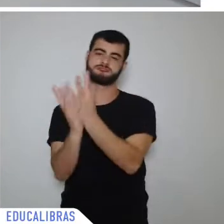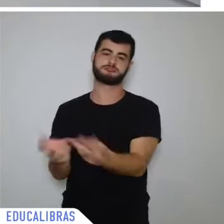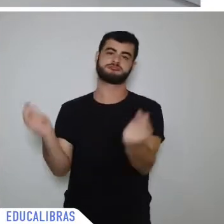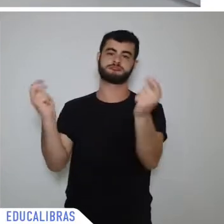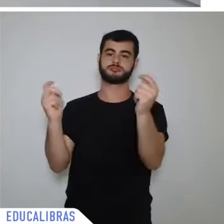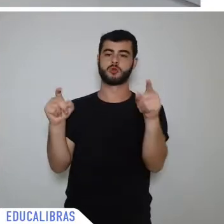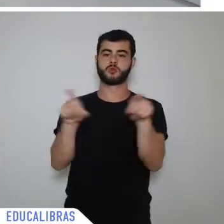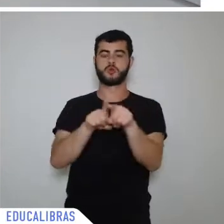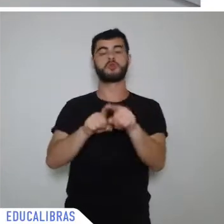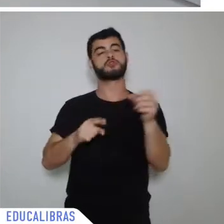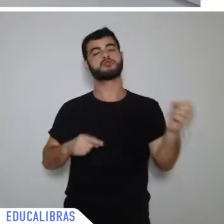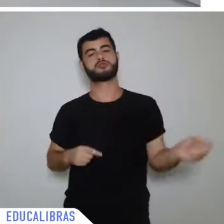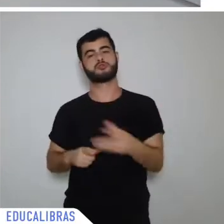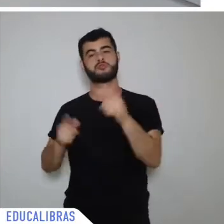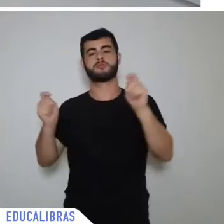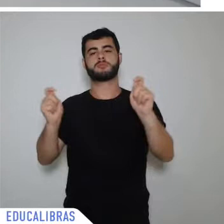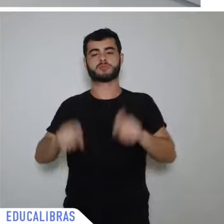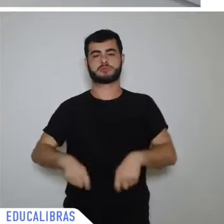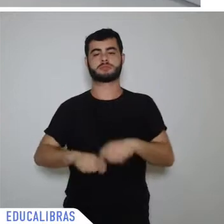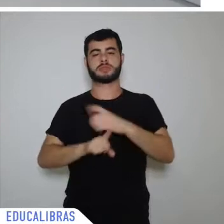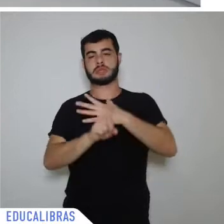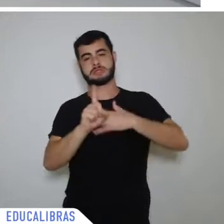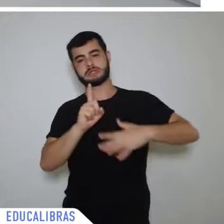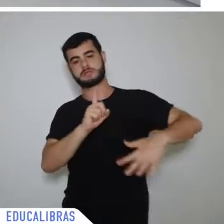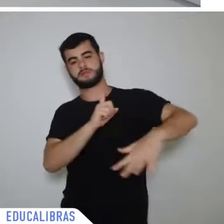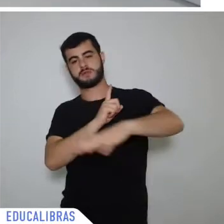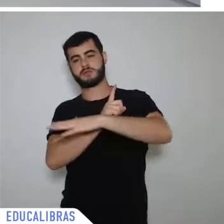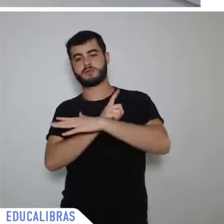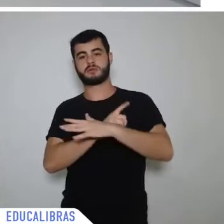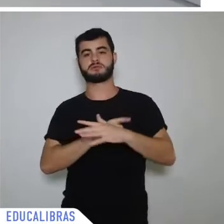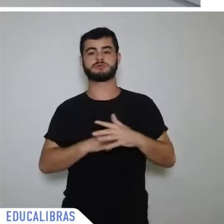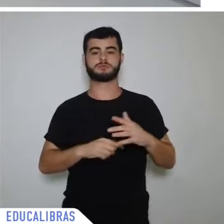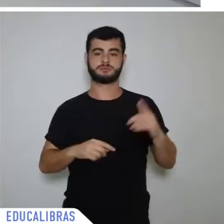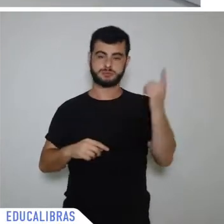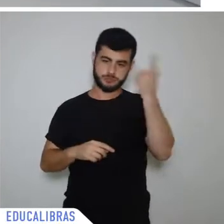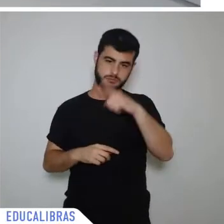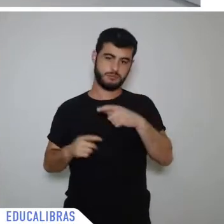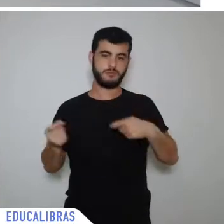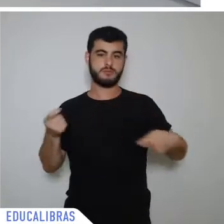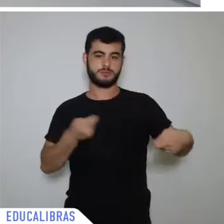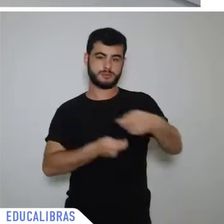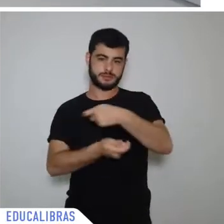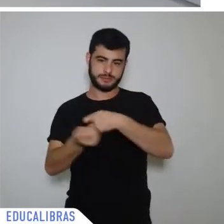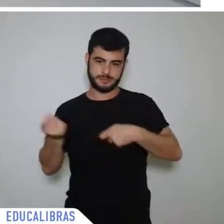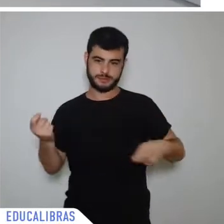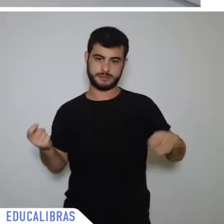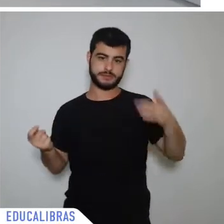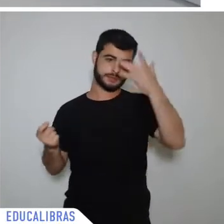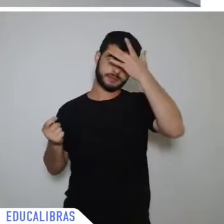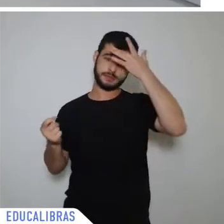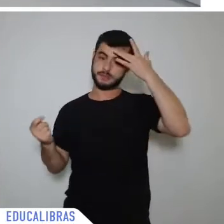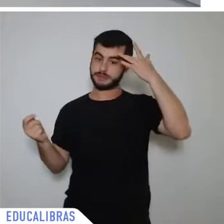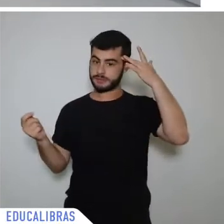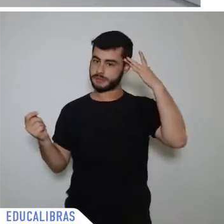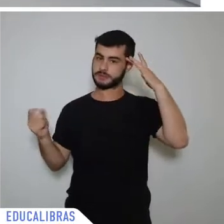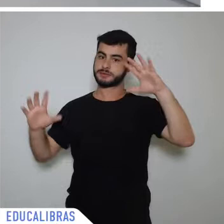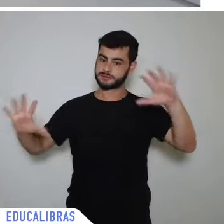create a new kind of society with new possibilities for our civilization that